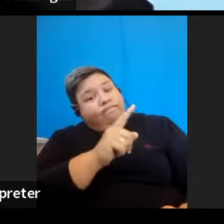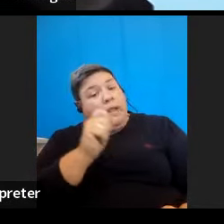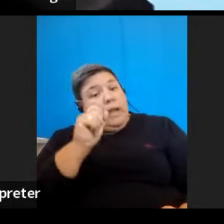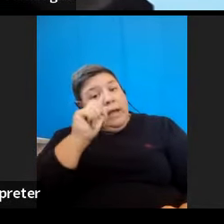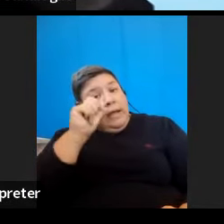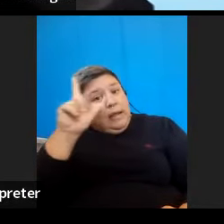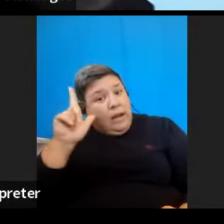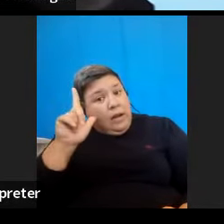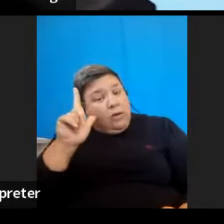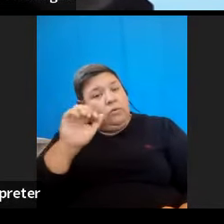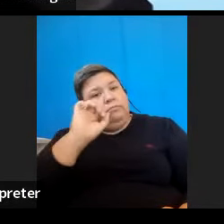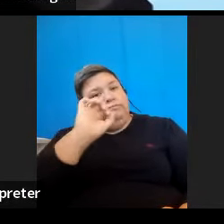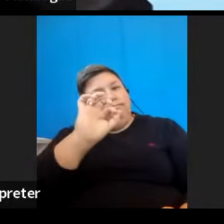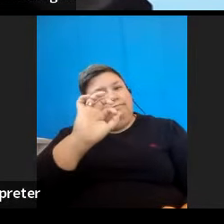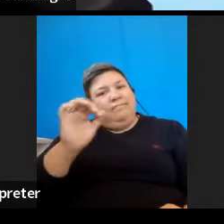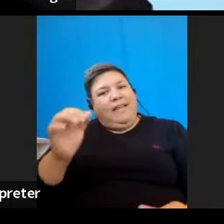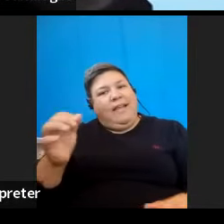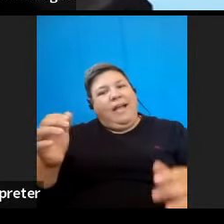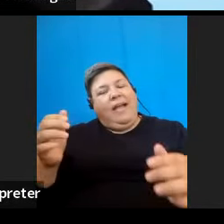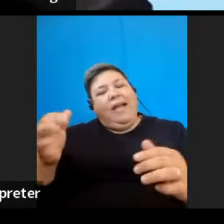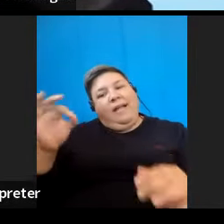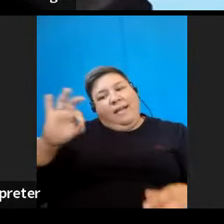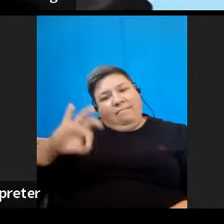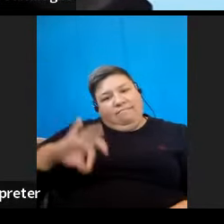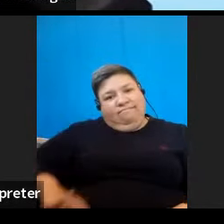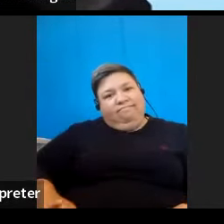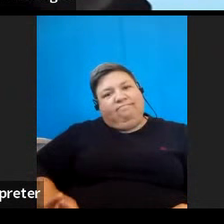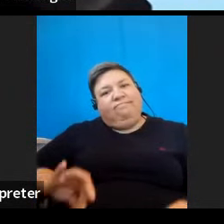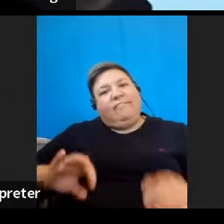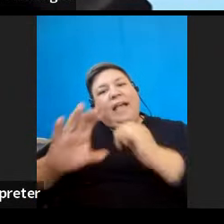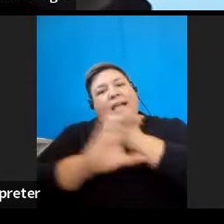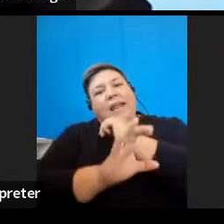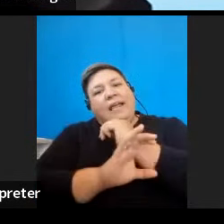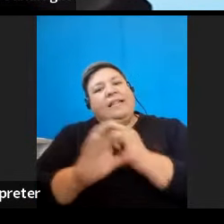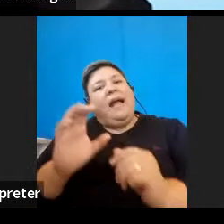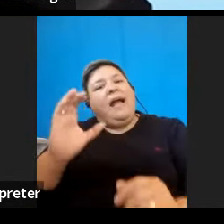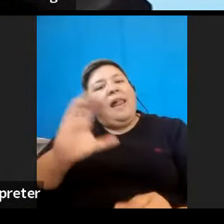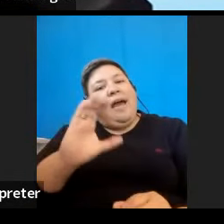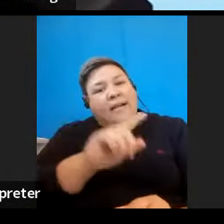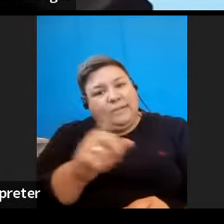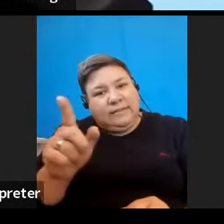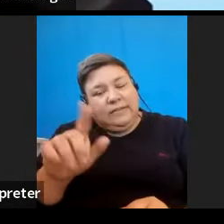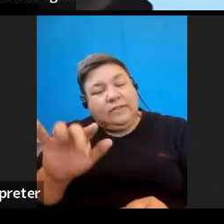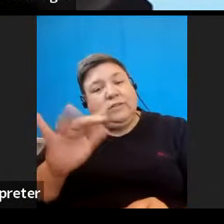accredited clients. And by doing that, we ensure that we also